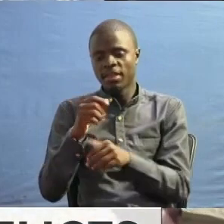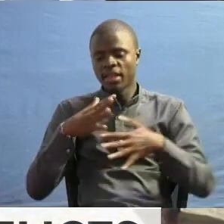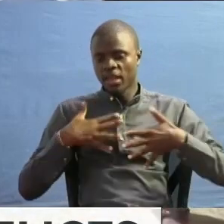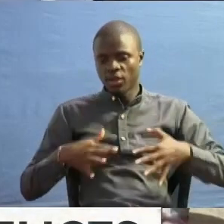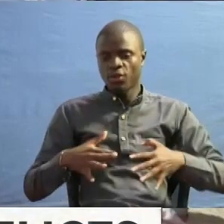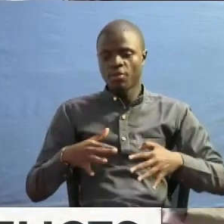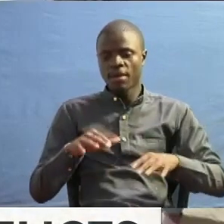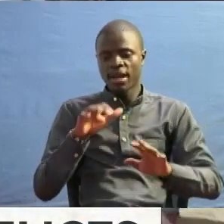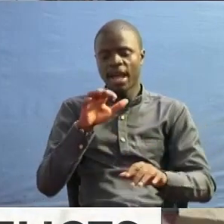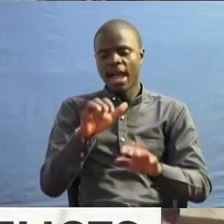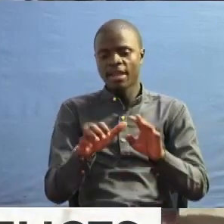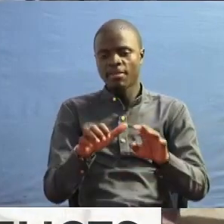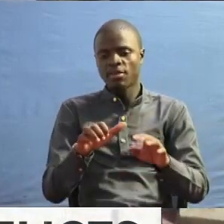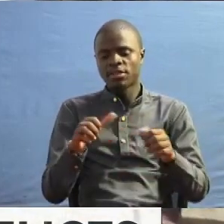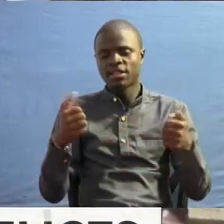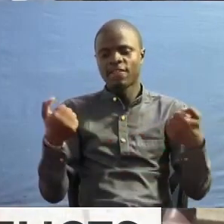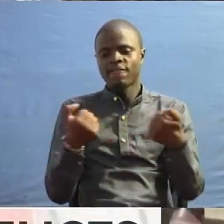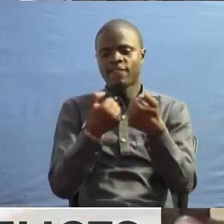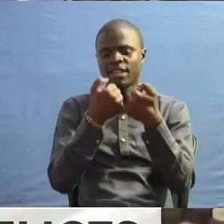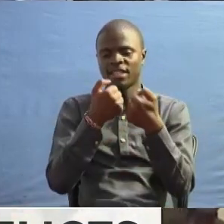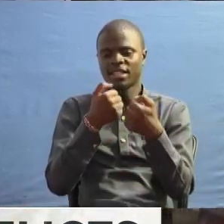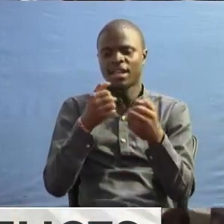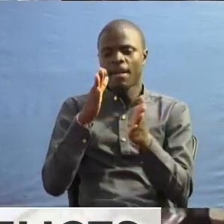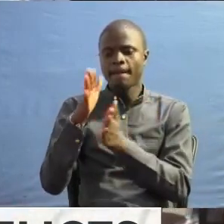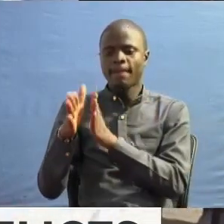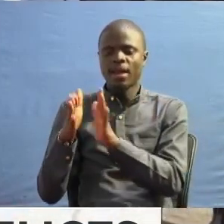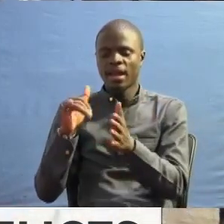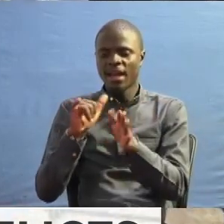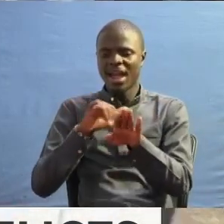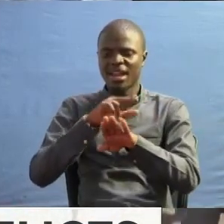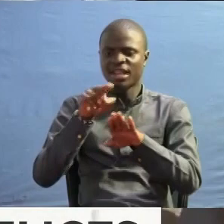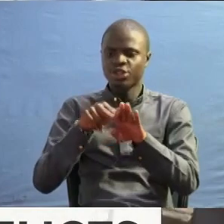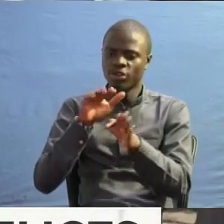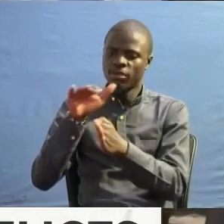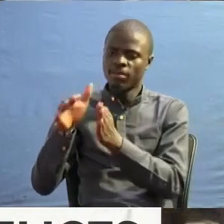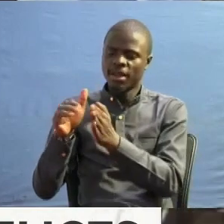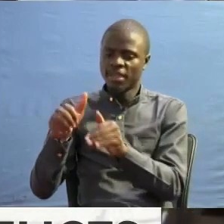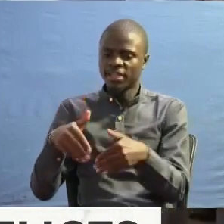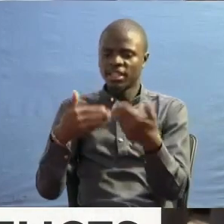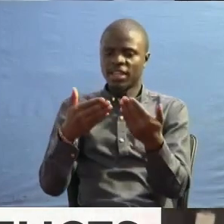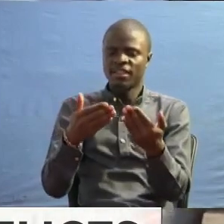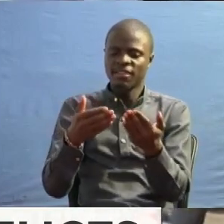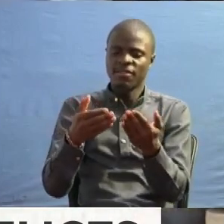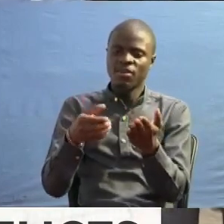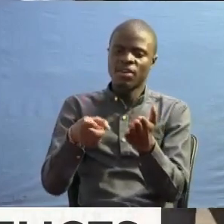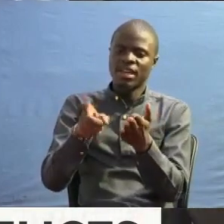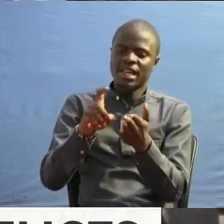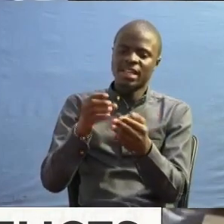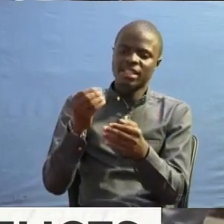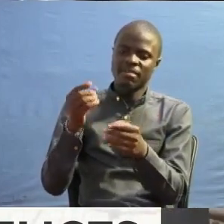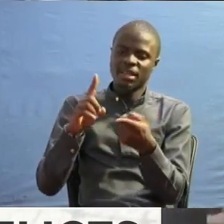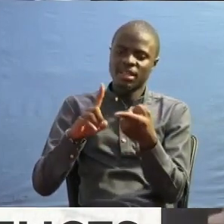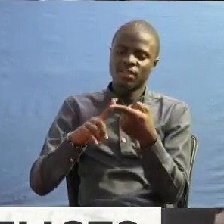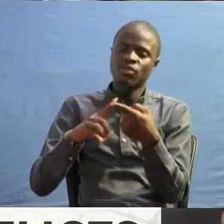Conflict Mitigation and Compensation Scheme, a national scheme that shall raise compensation amounts to anyone killed by